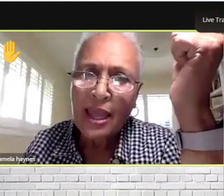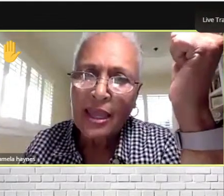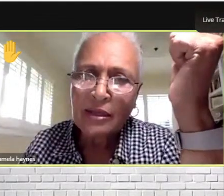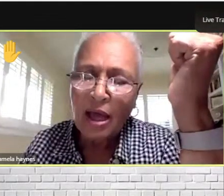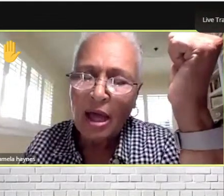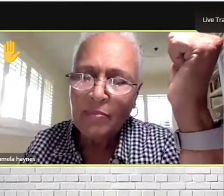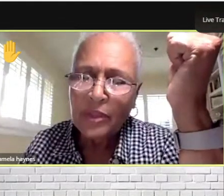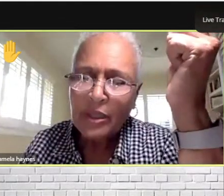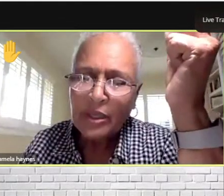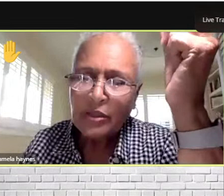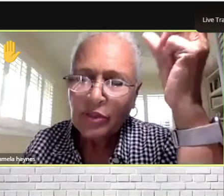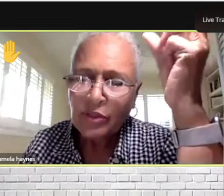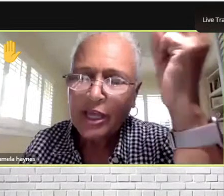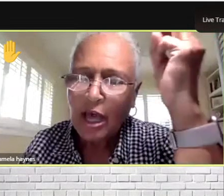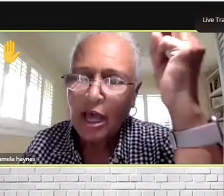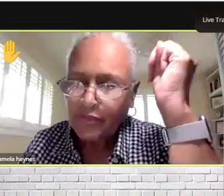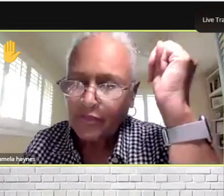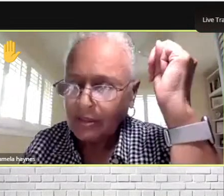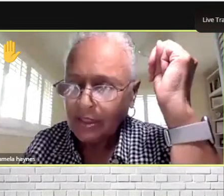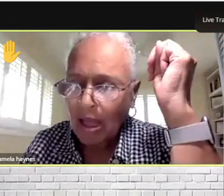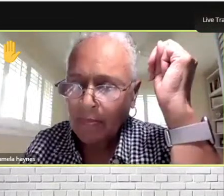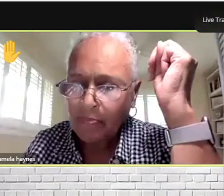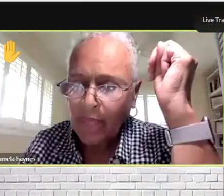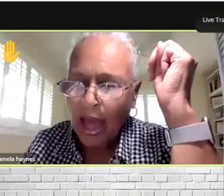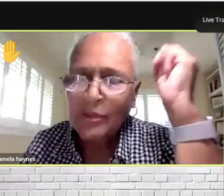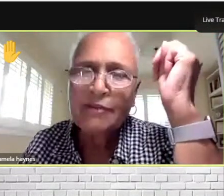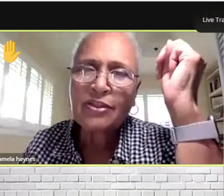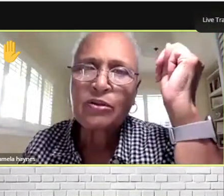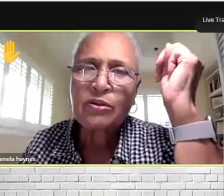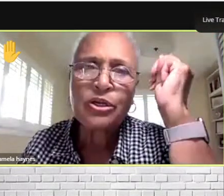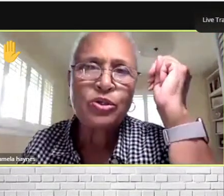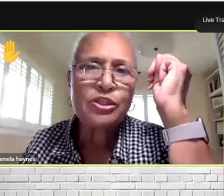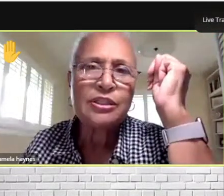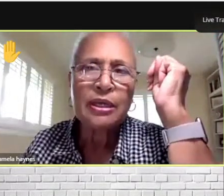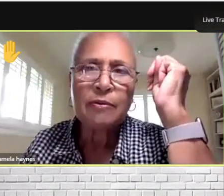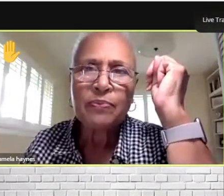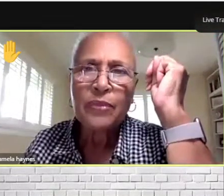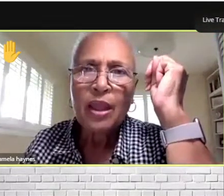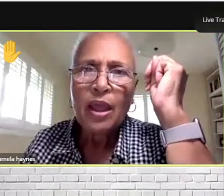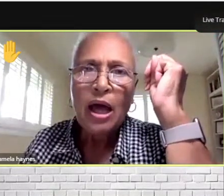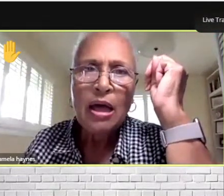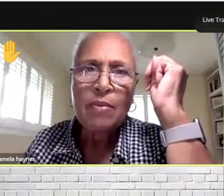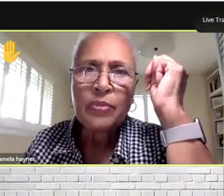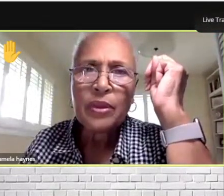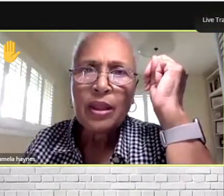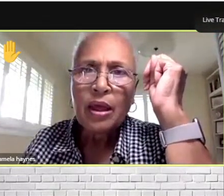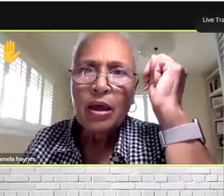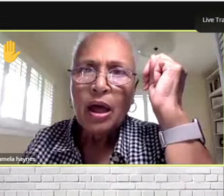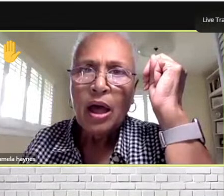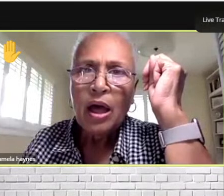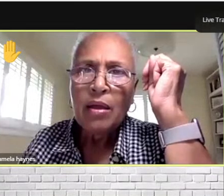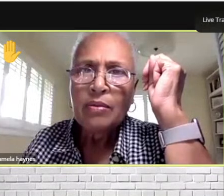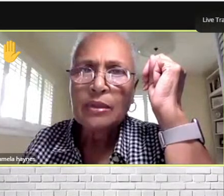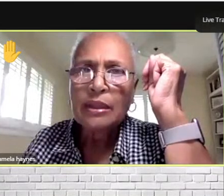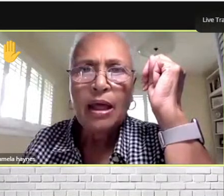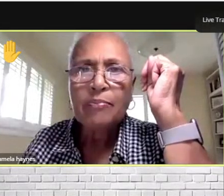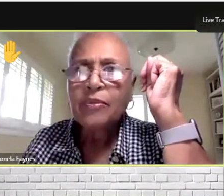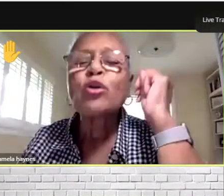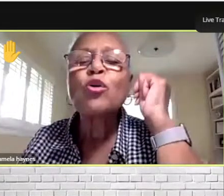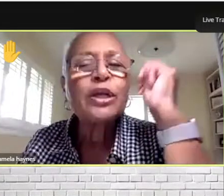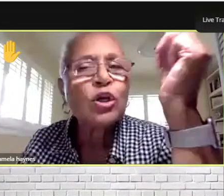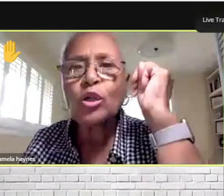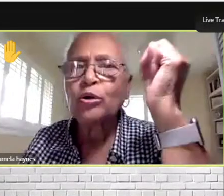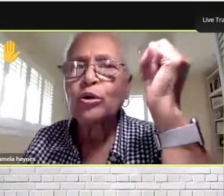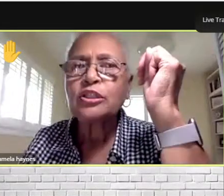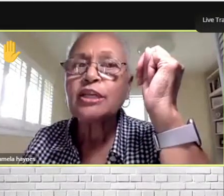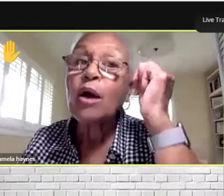by saying there's a couple of things. I believe that there's an urgency. Um,